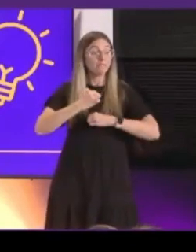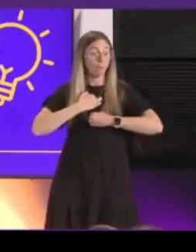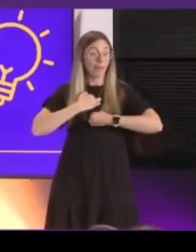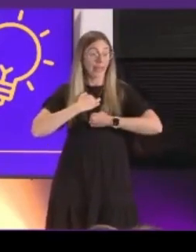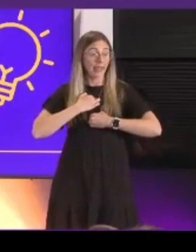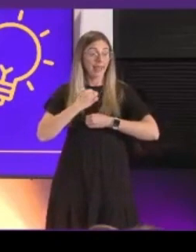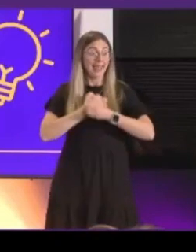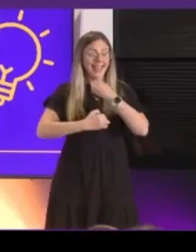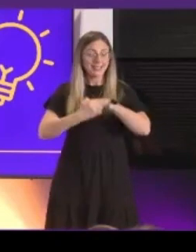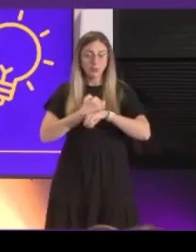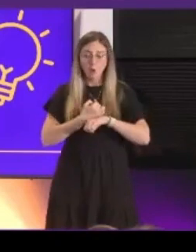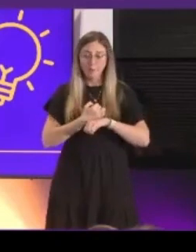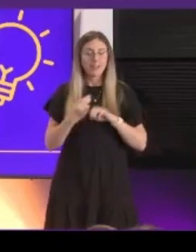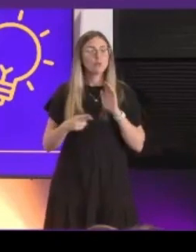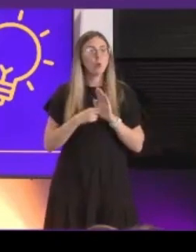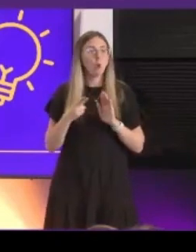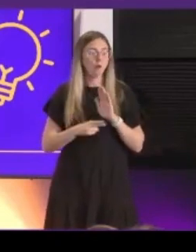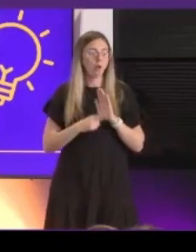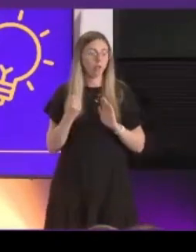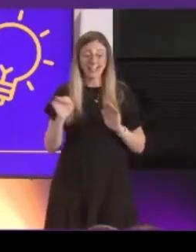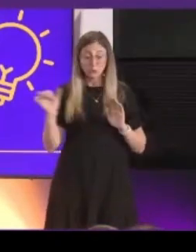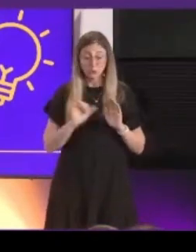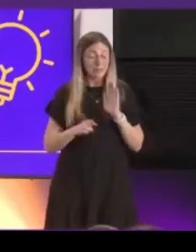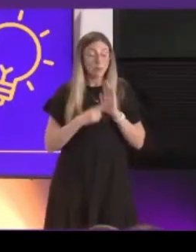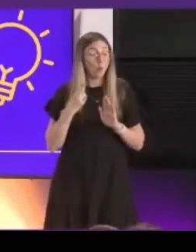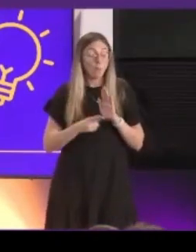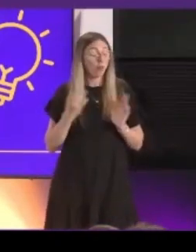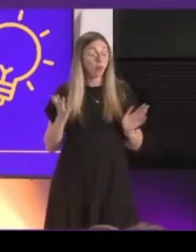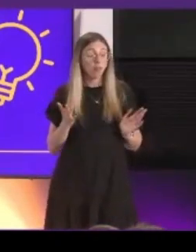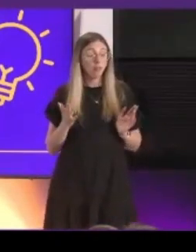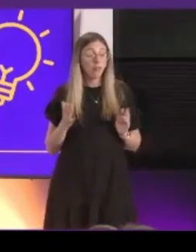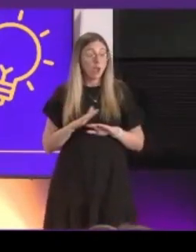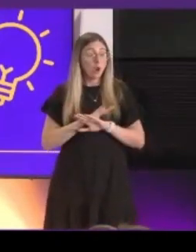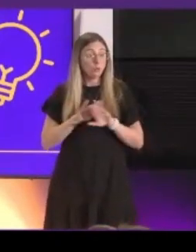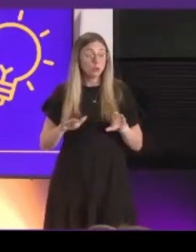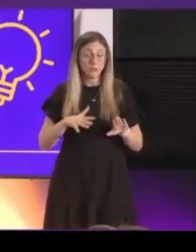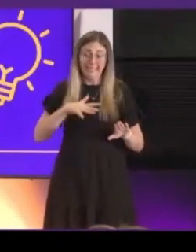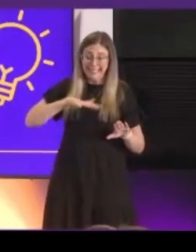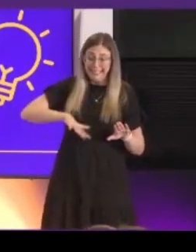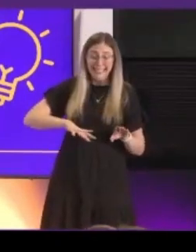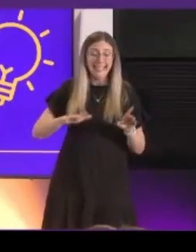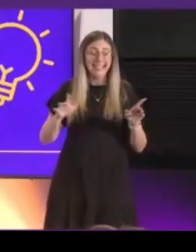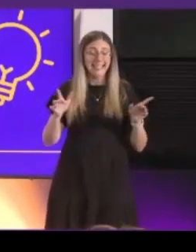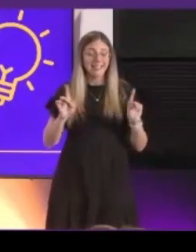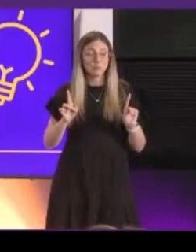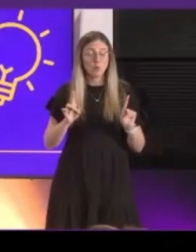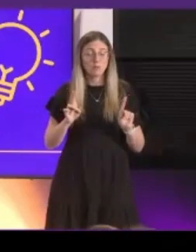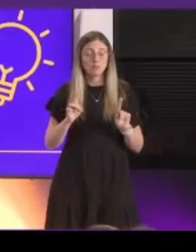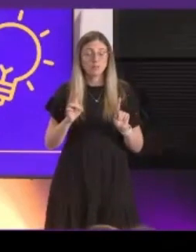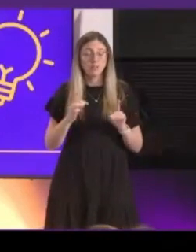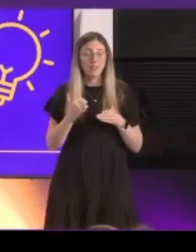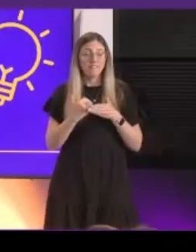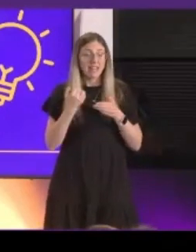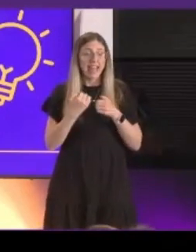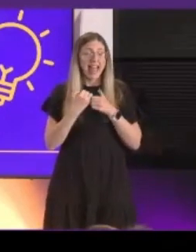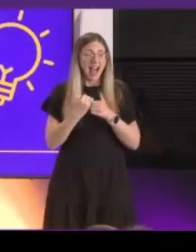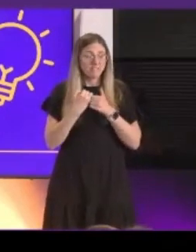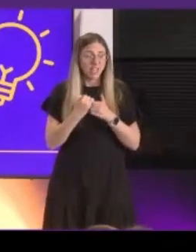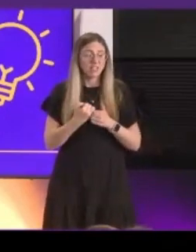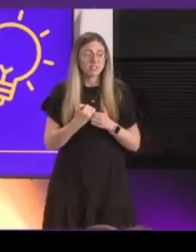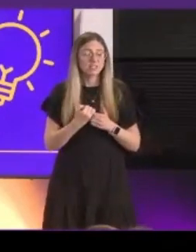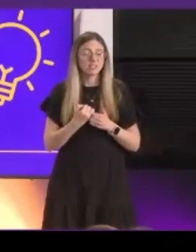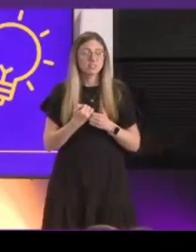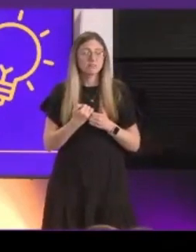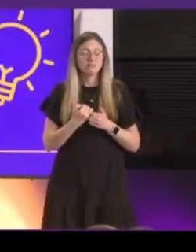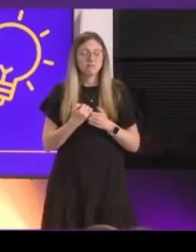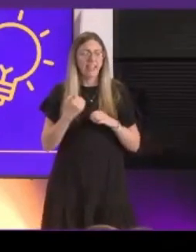this just becoming normal. This should just be normal. We shouldn't require, the fantastic advocates in this room at